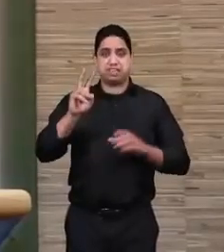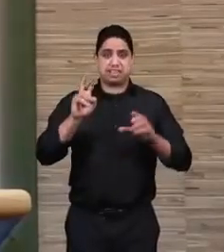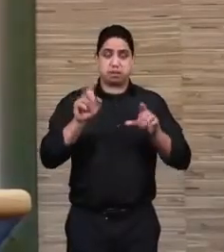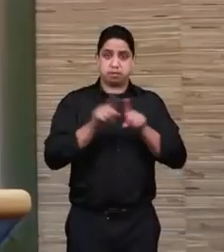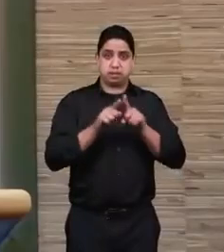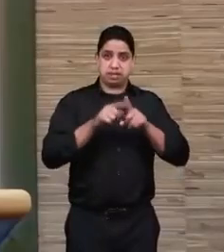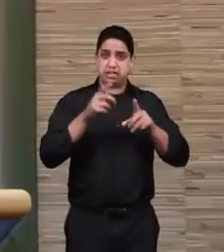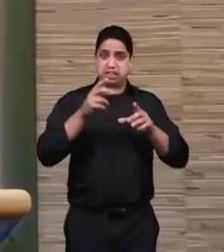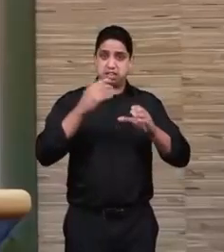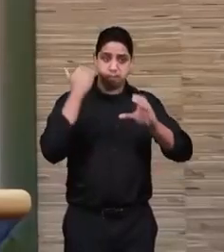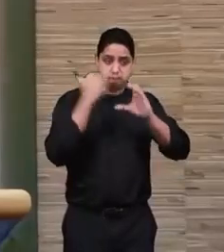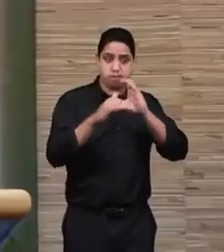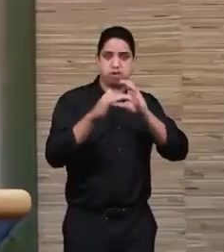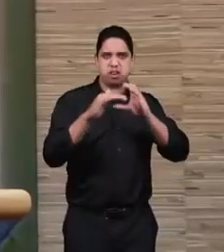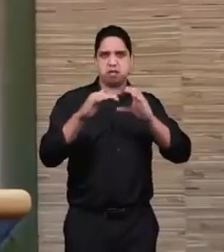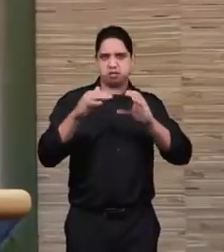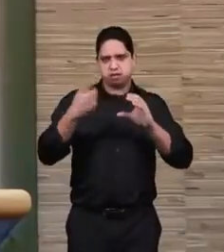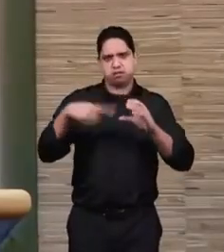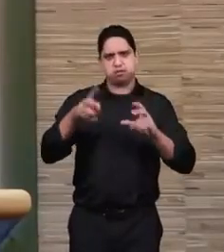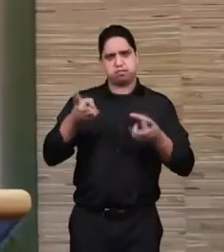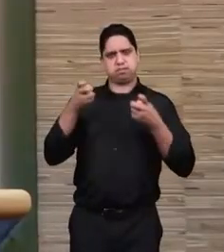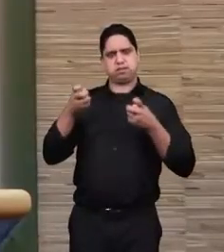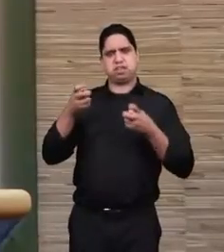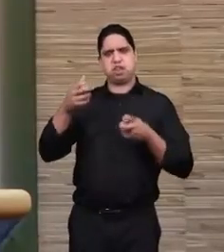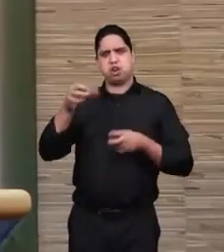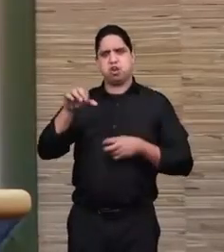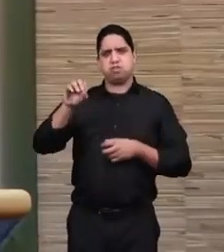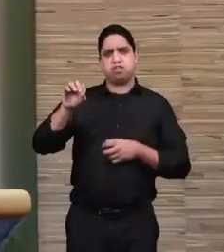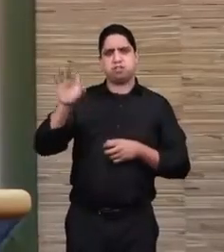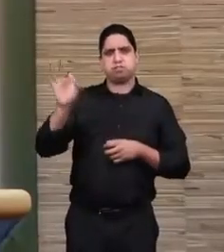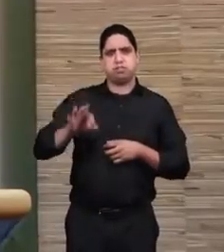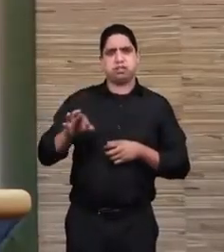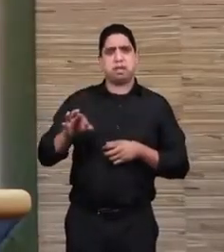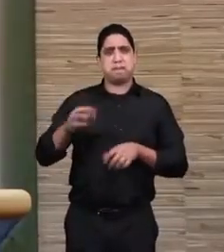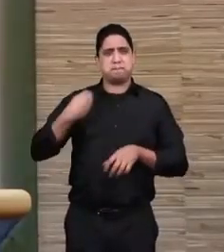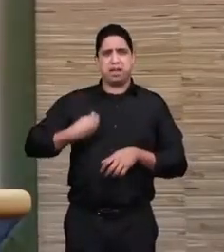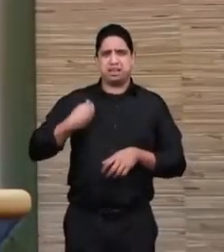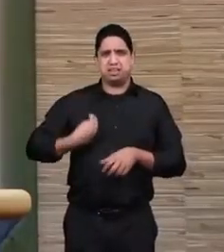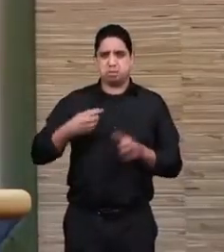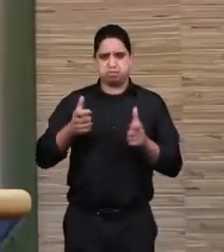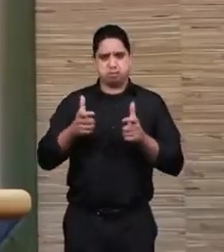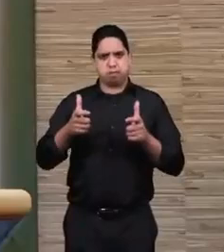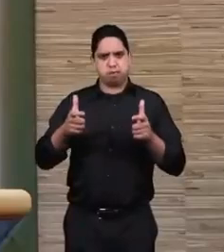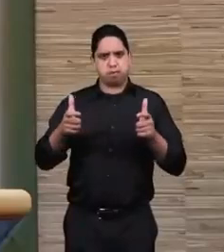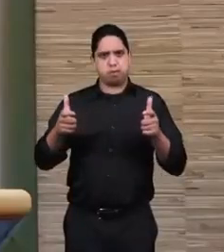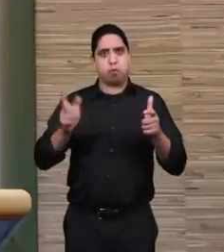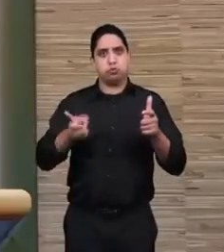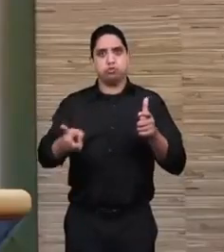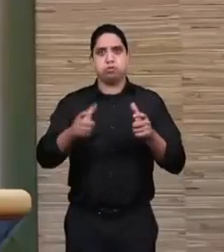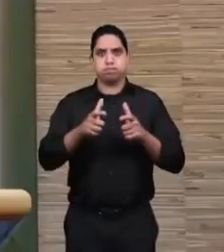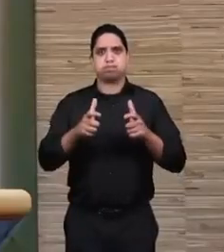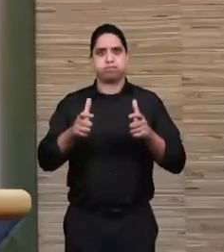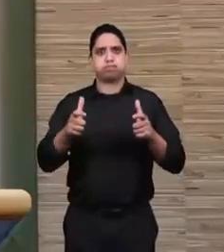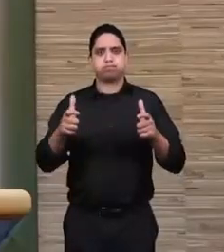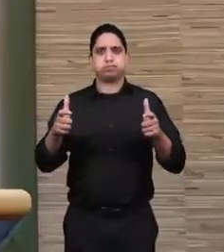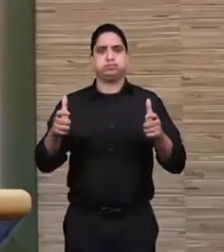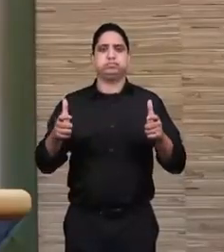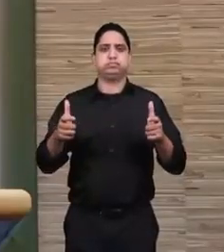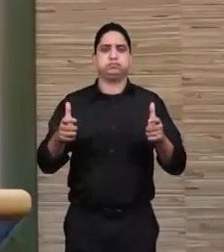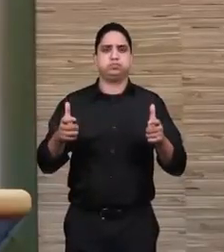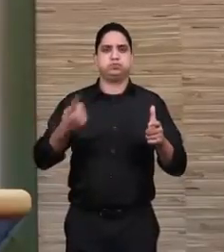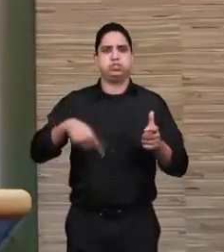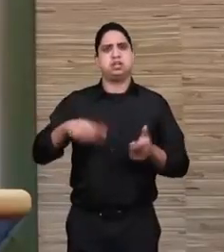in particular for the Trumpets and Feasts, we have a very large participation of our